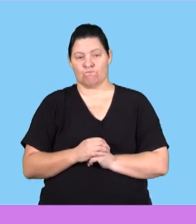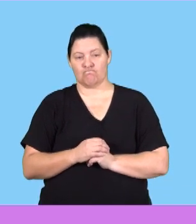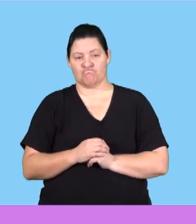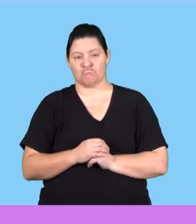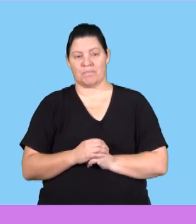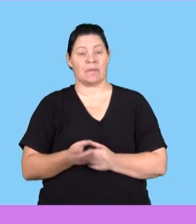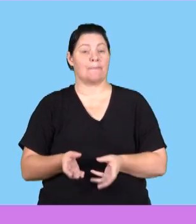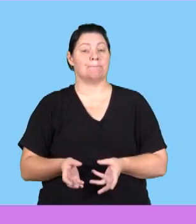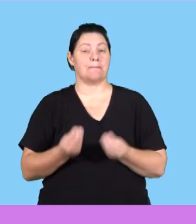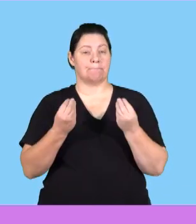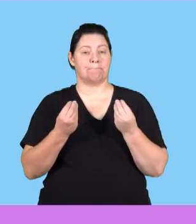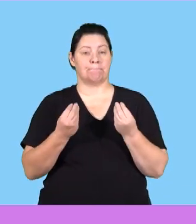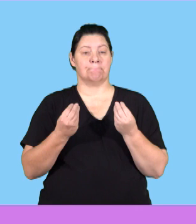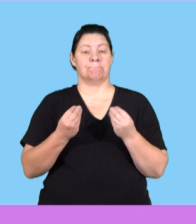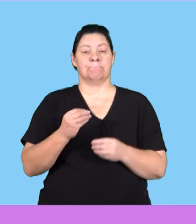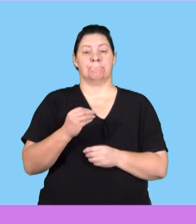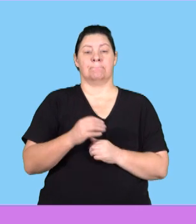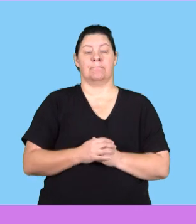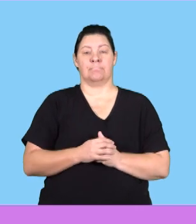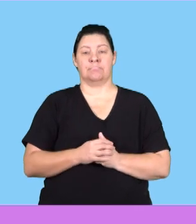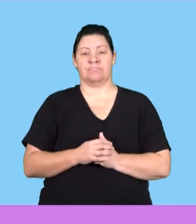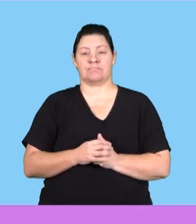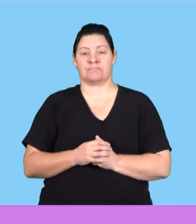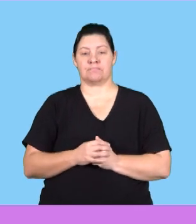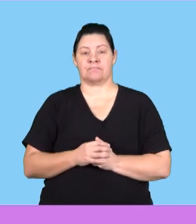So what we get there is